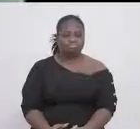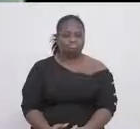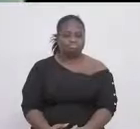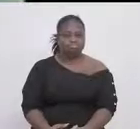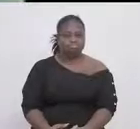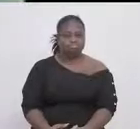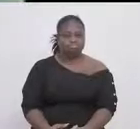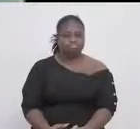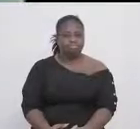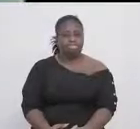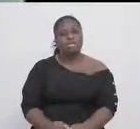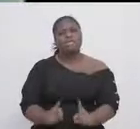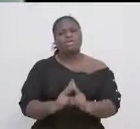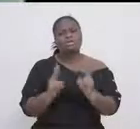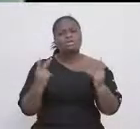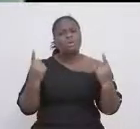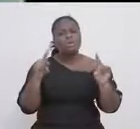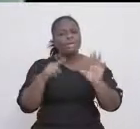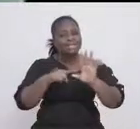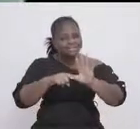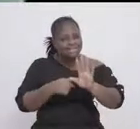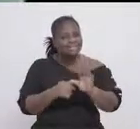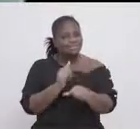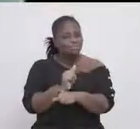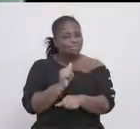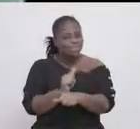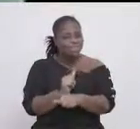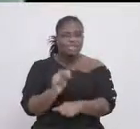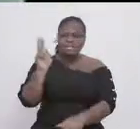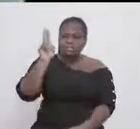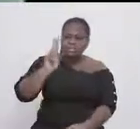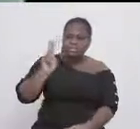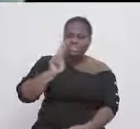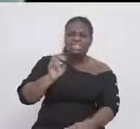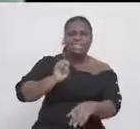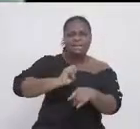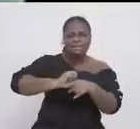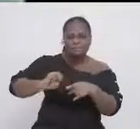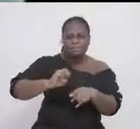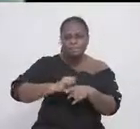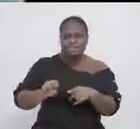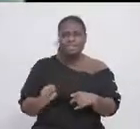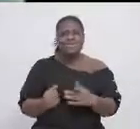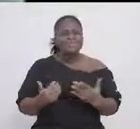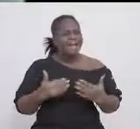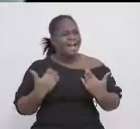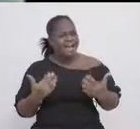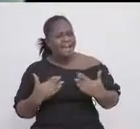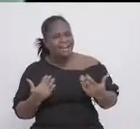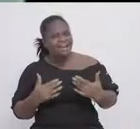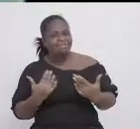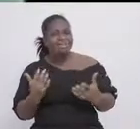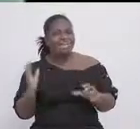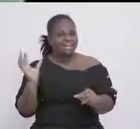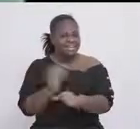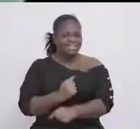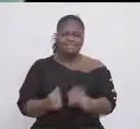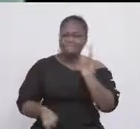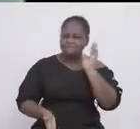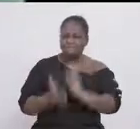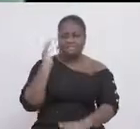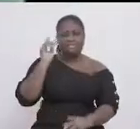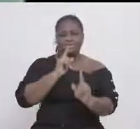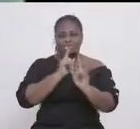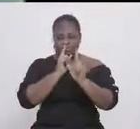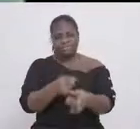months later. So when I started working, I started using emails. I was so fascinated about getting instant